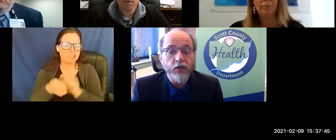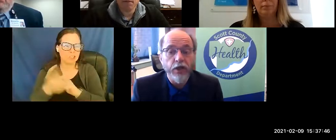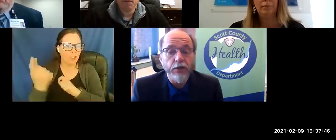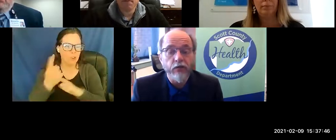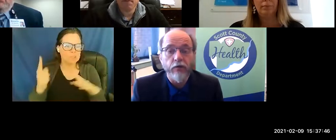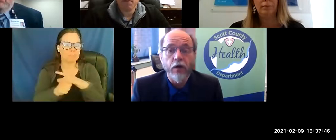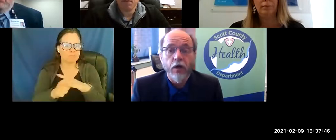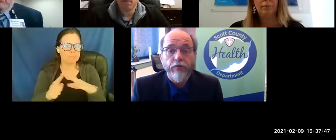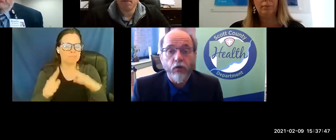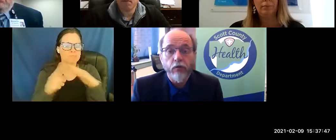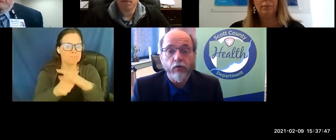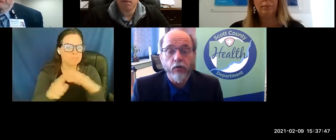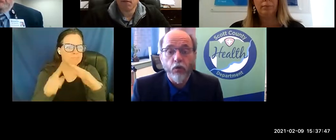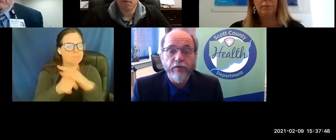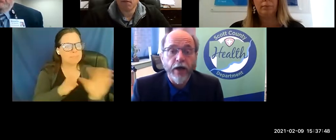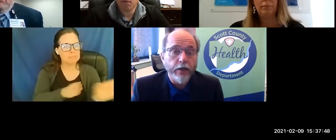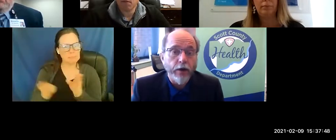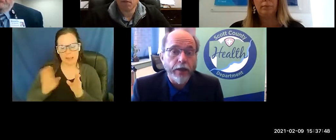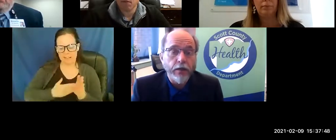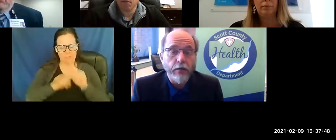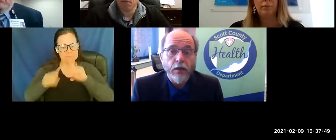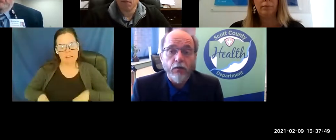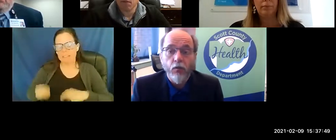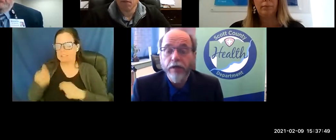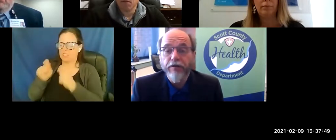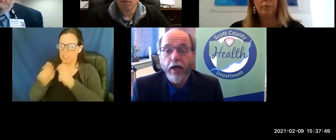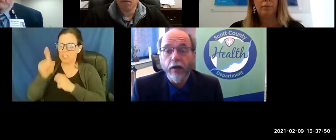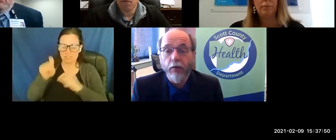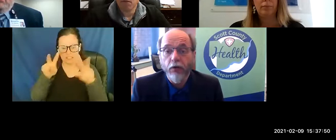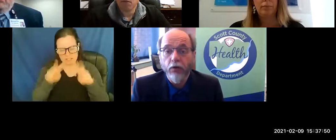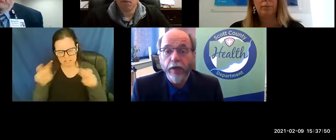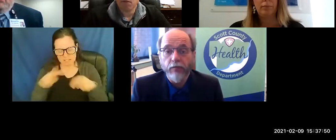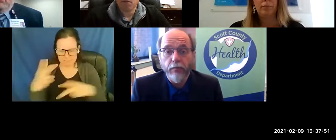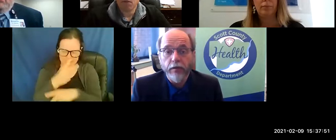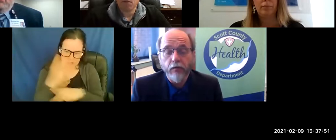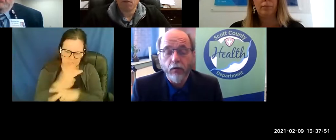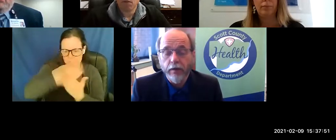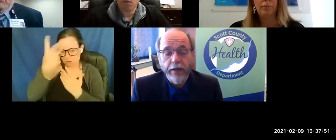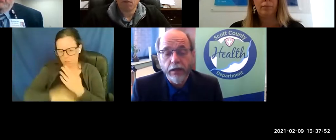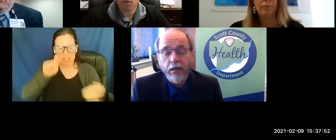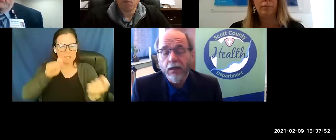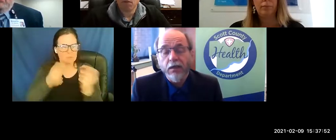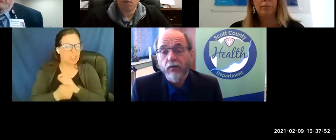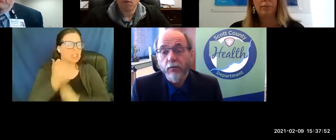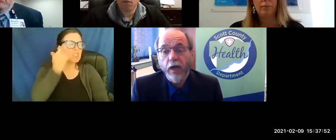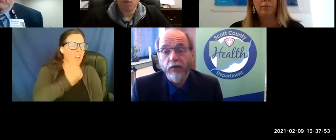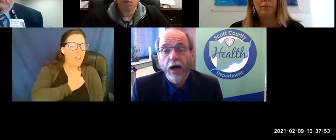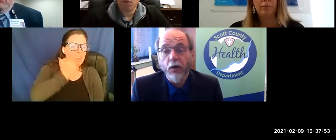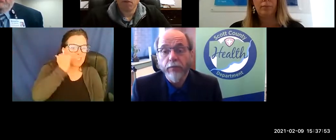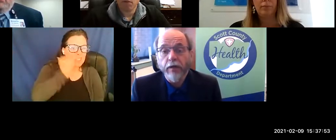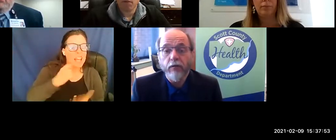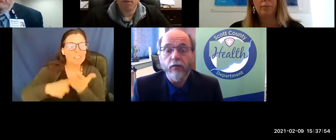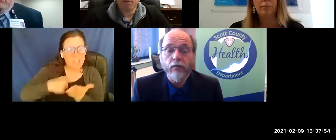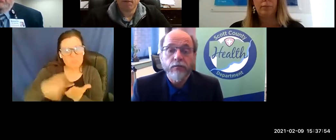constant changes have forced us to reevaluate and redefine our programs and methods on a daily, sometimes